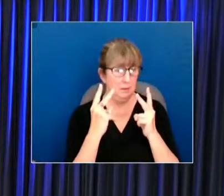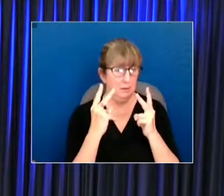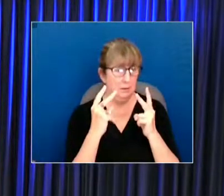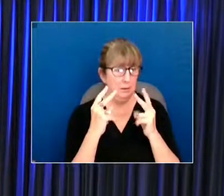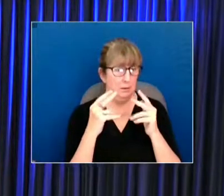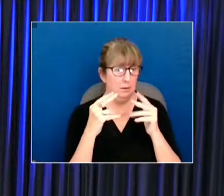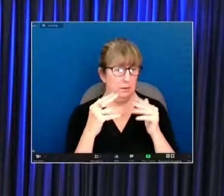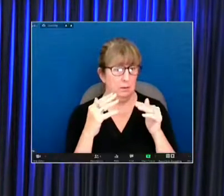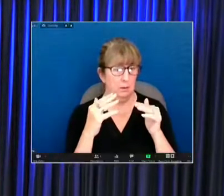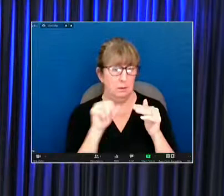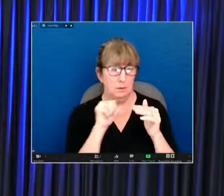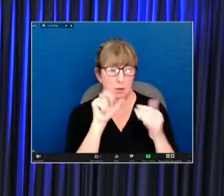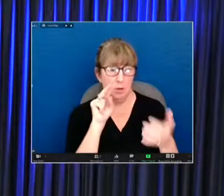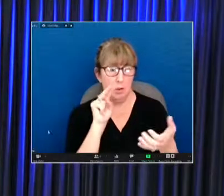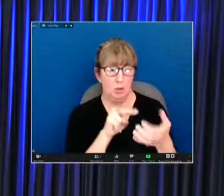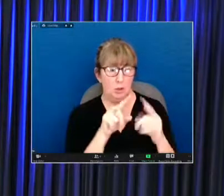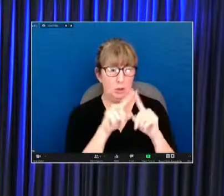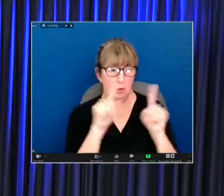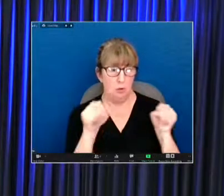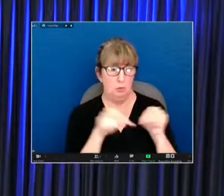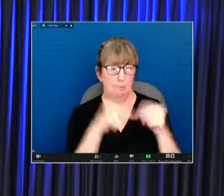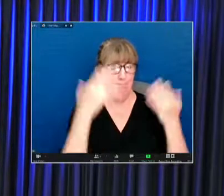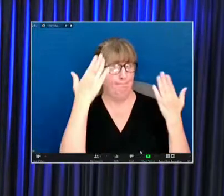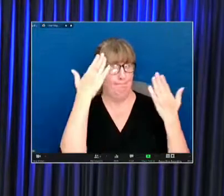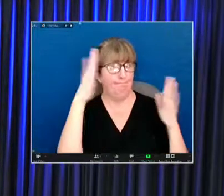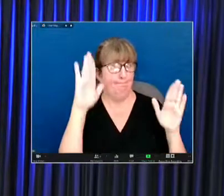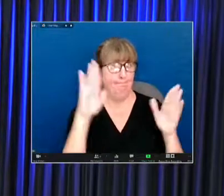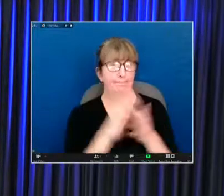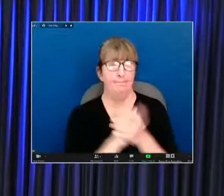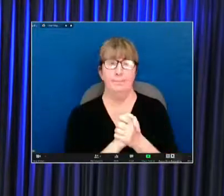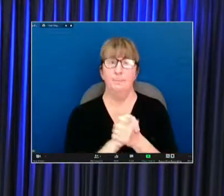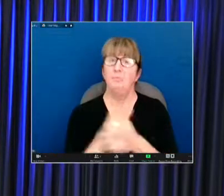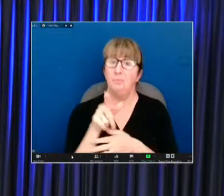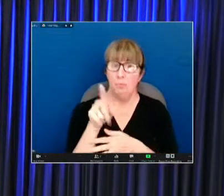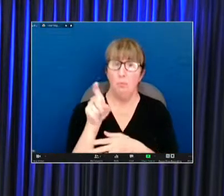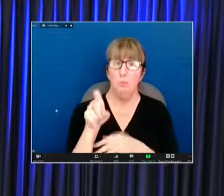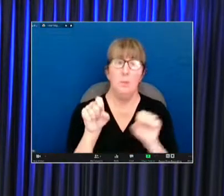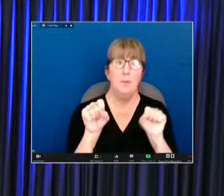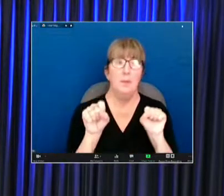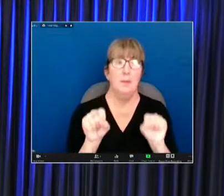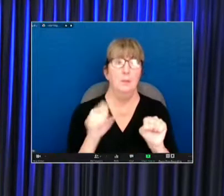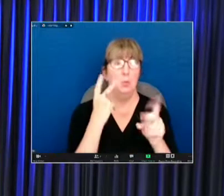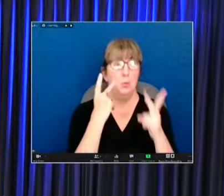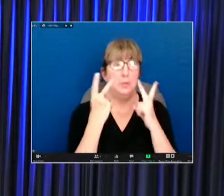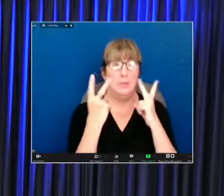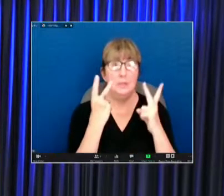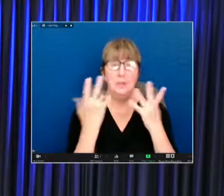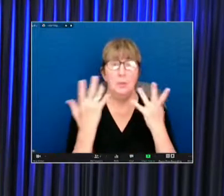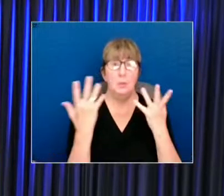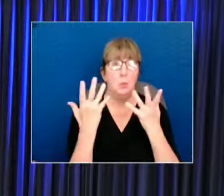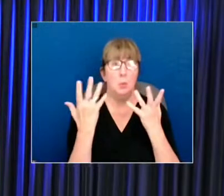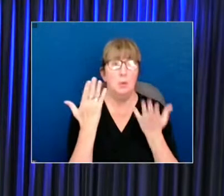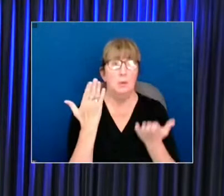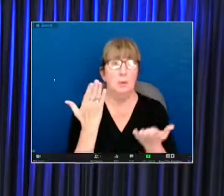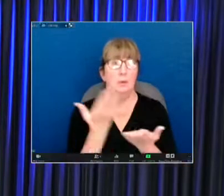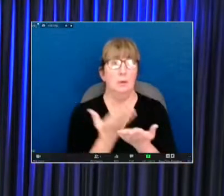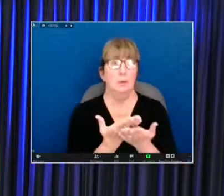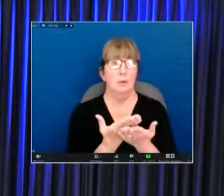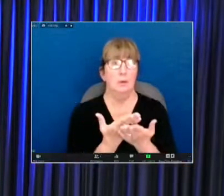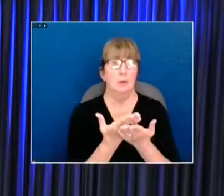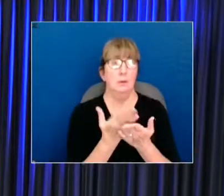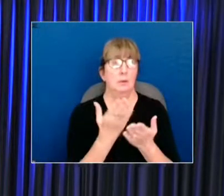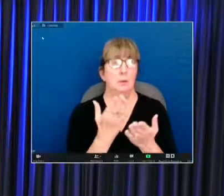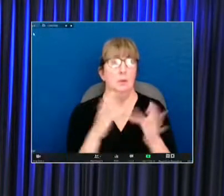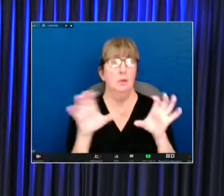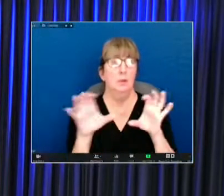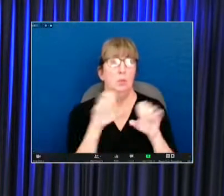screen, I can't tell. But you should be able to see what's coming in without doing anything on